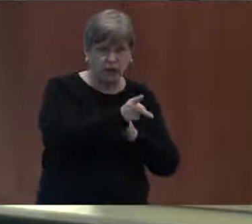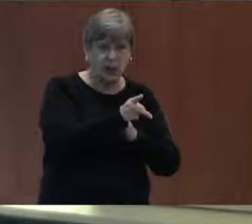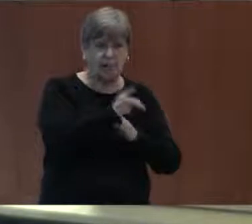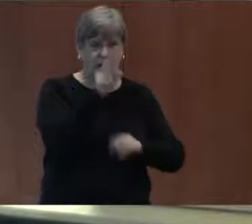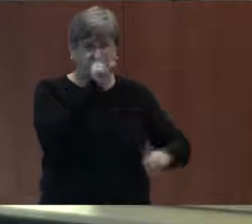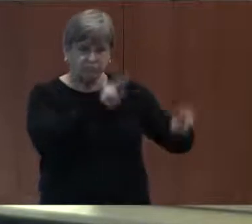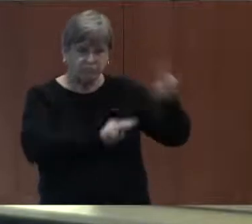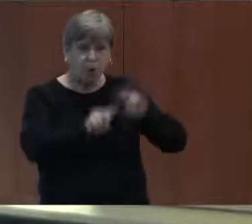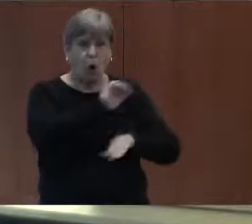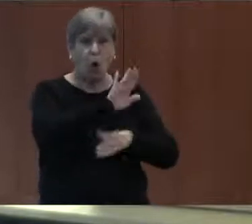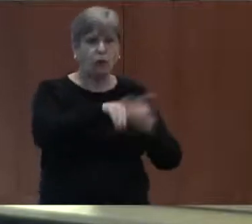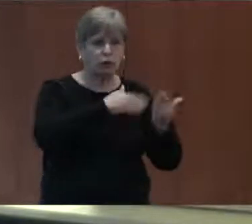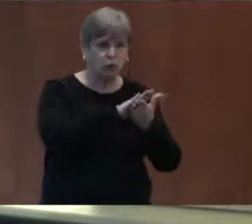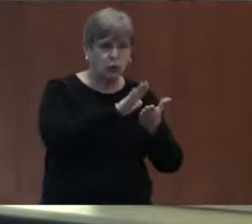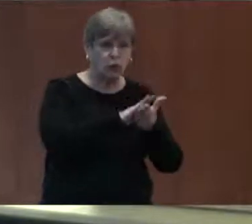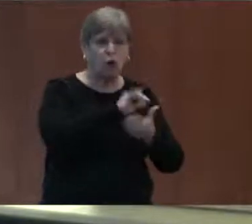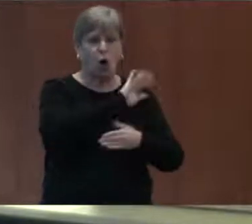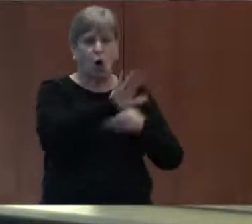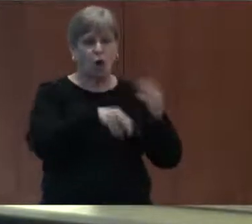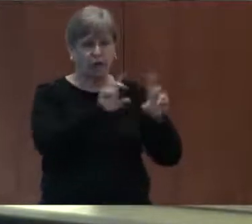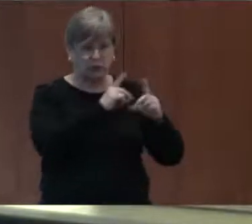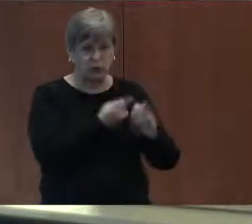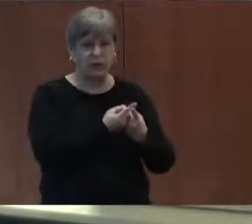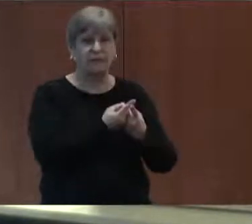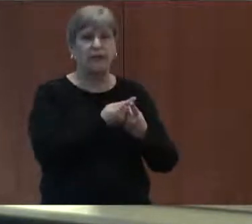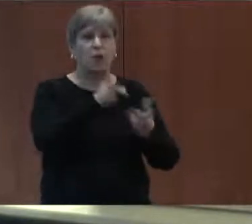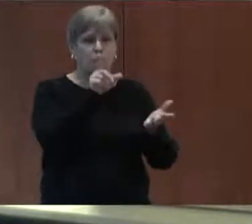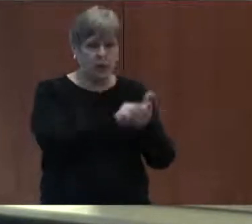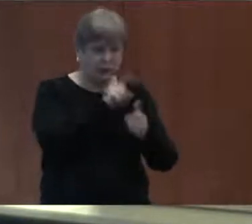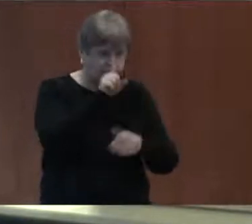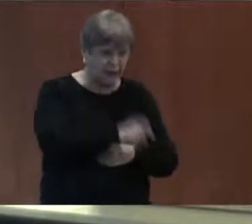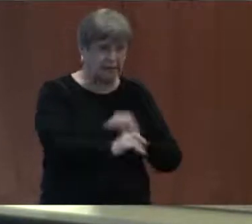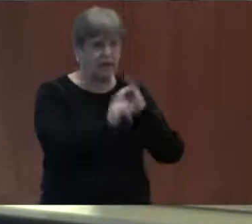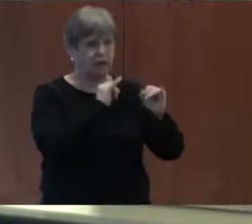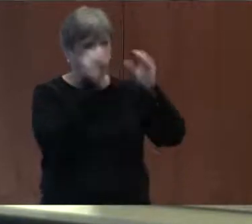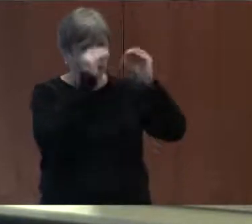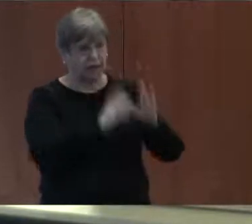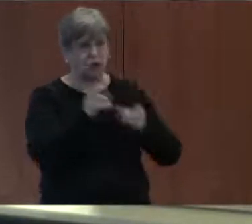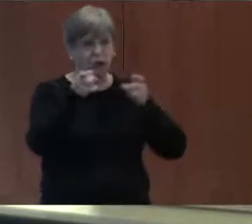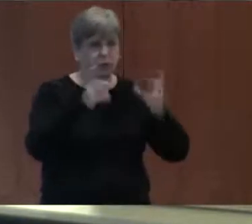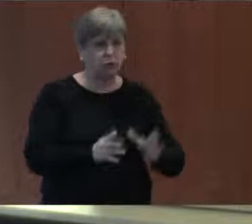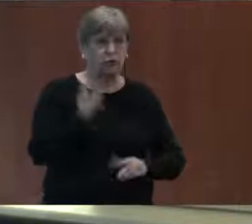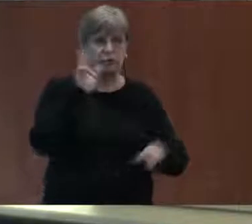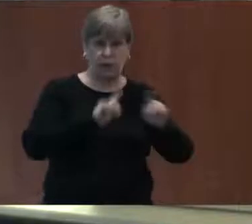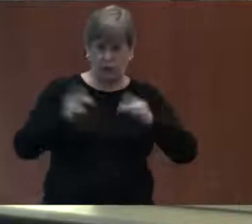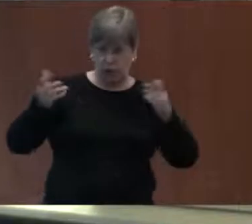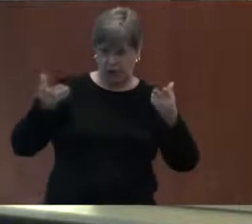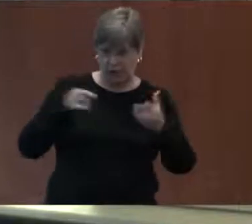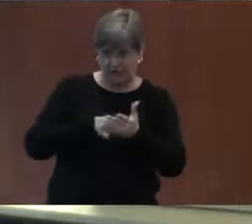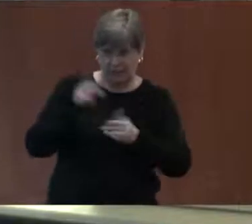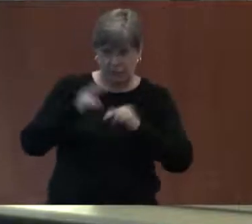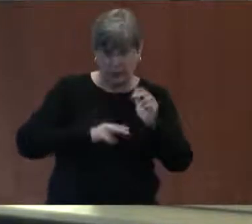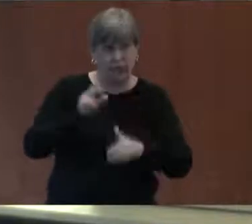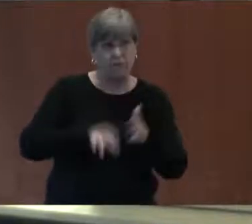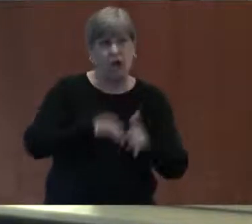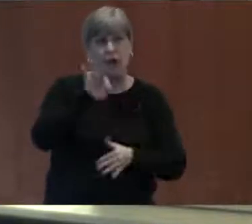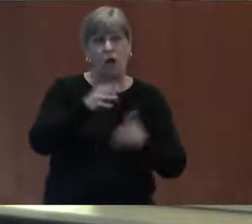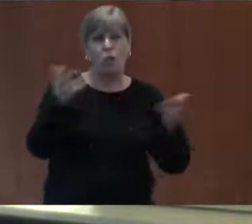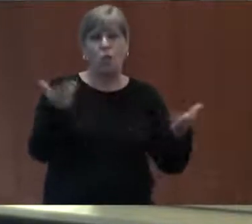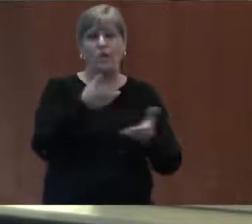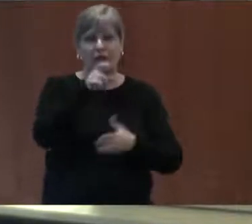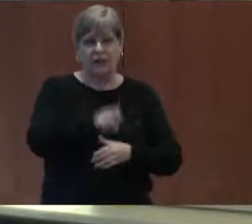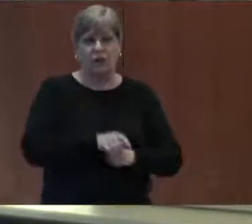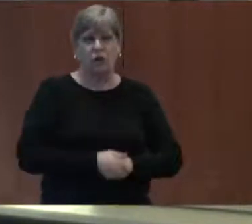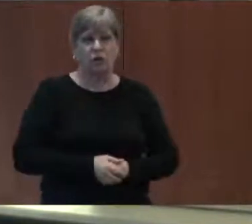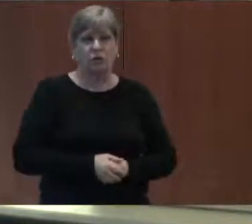schools, all of the district, the printing needs. They interview teachers, administrators, people in this building to find out, what the